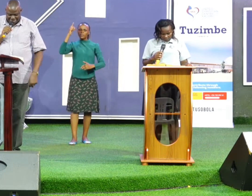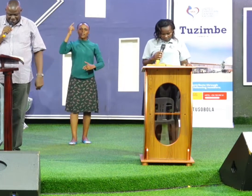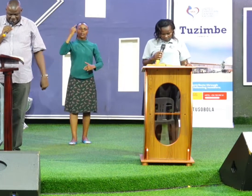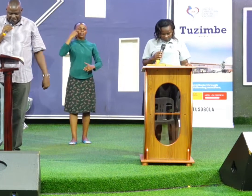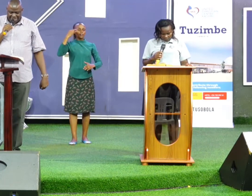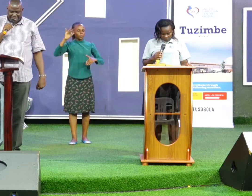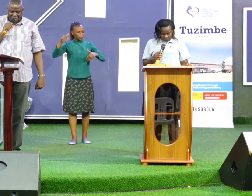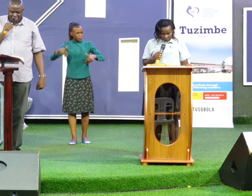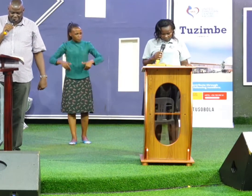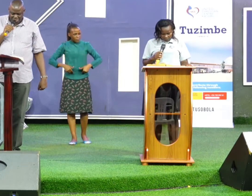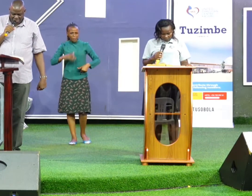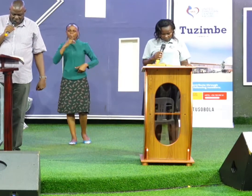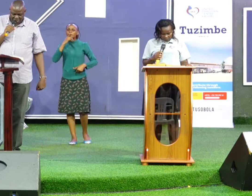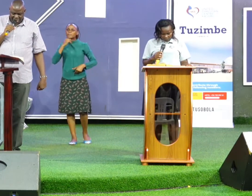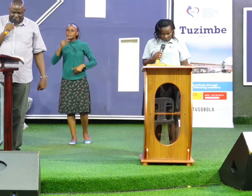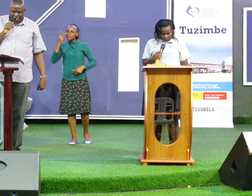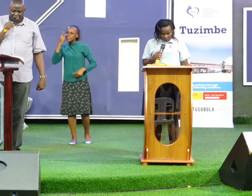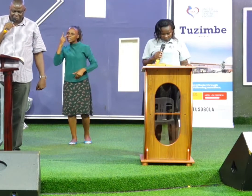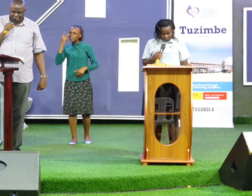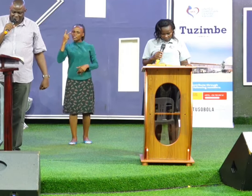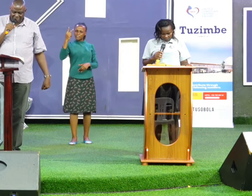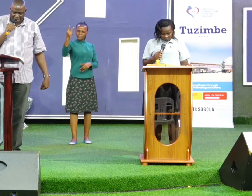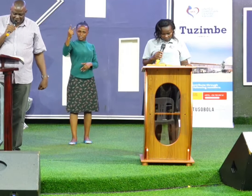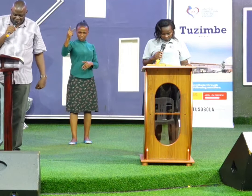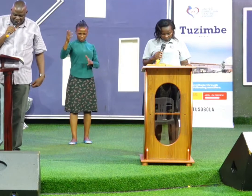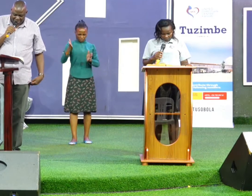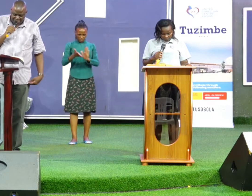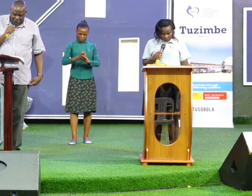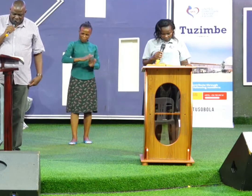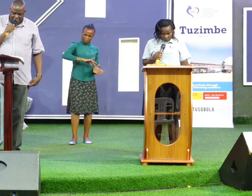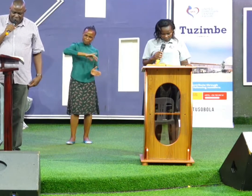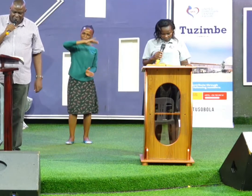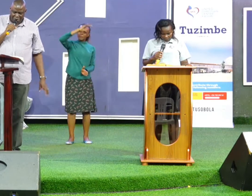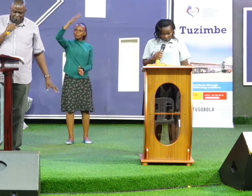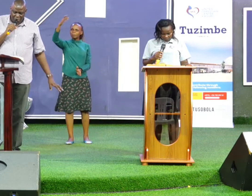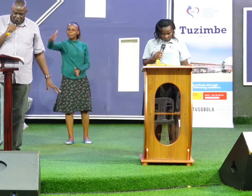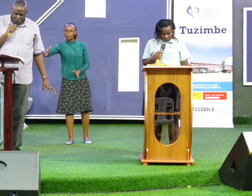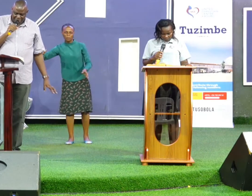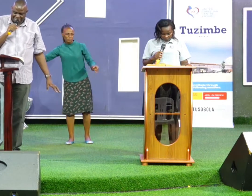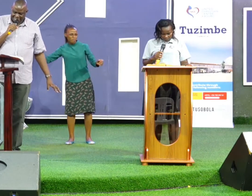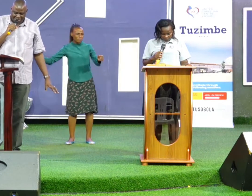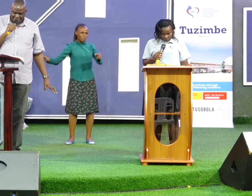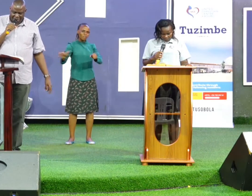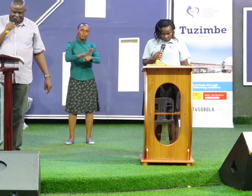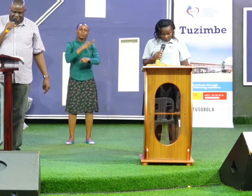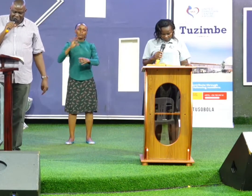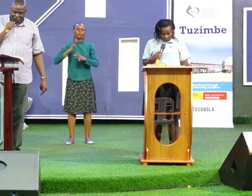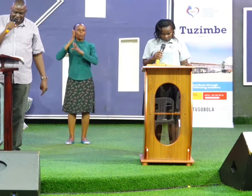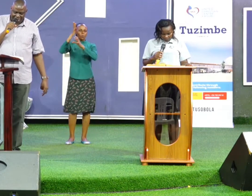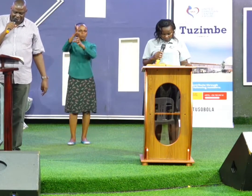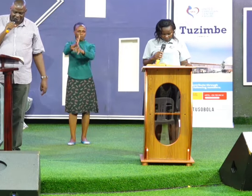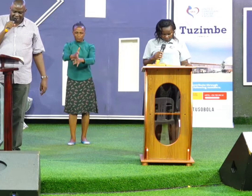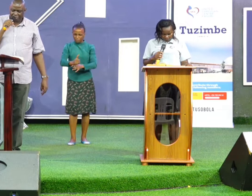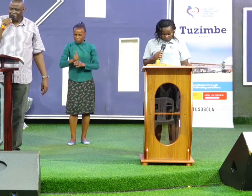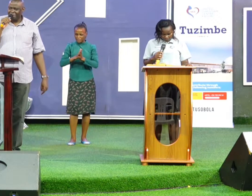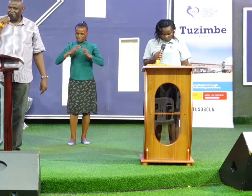man, and he saw, and behold, the mountain was full of horses and chariots of